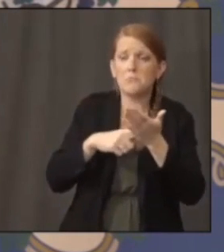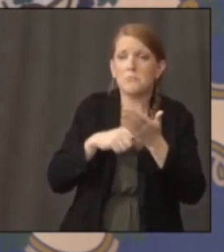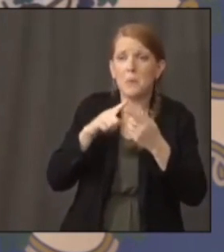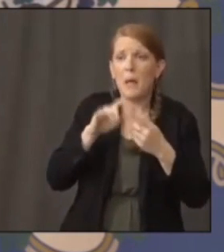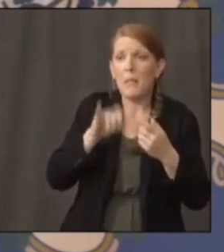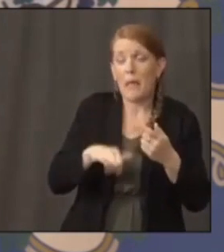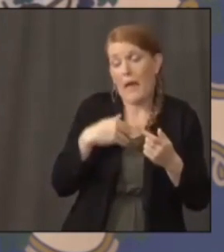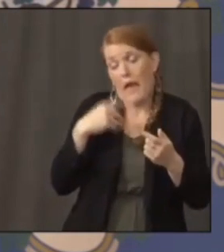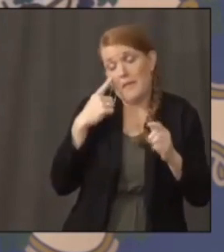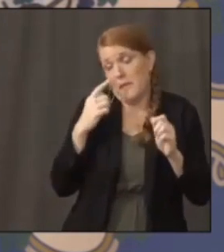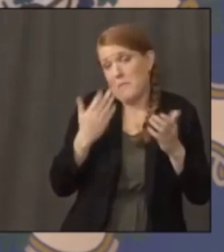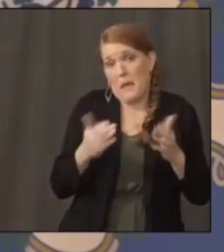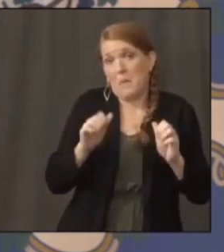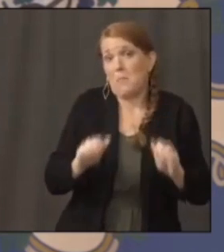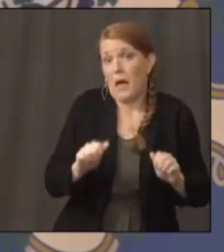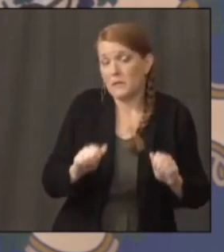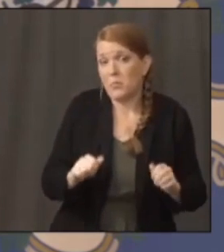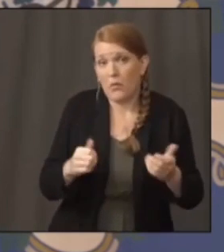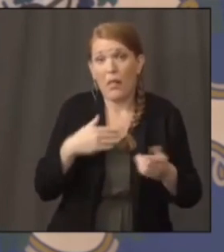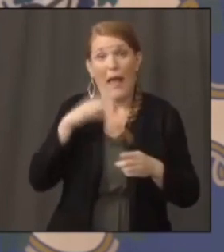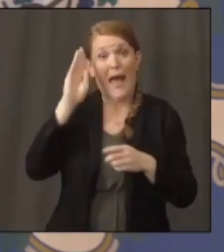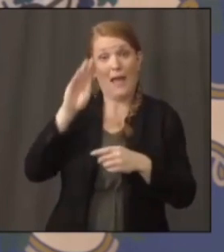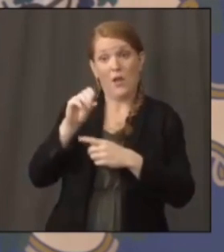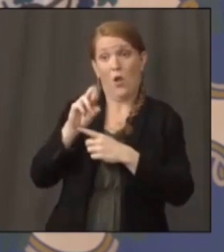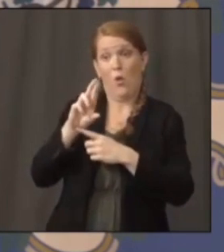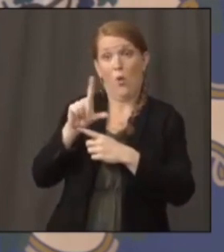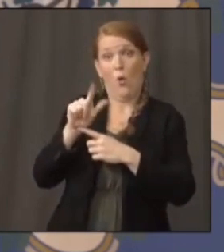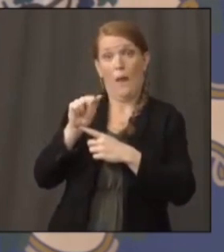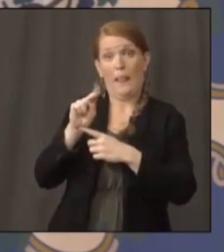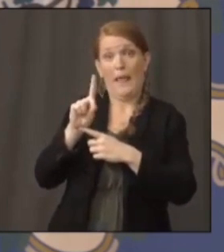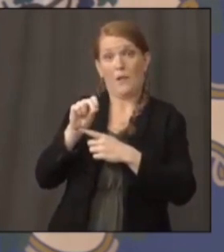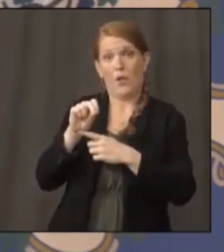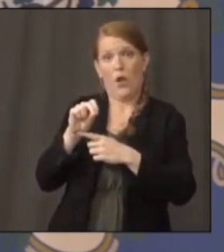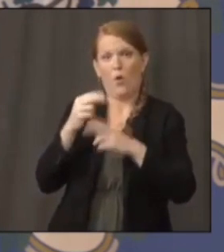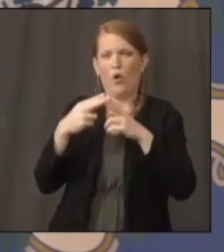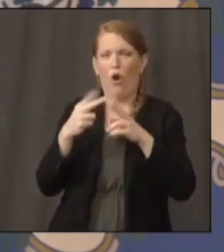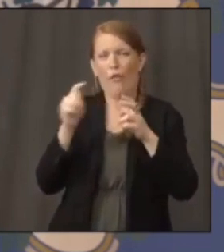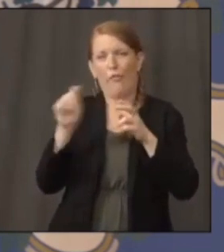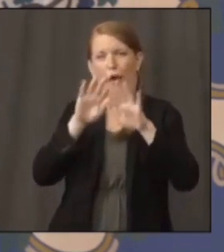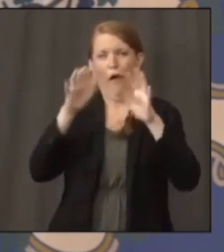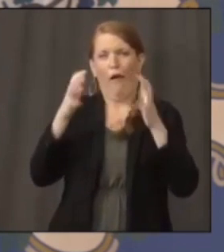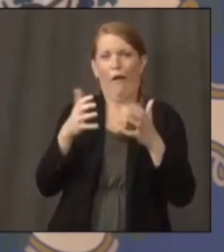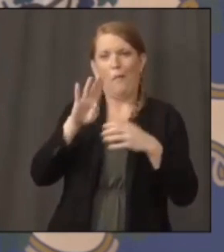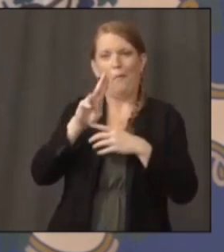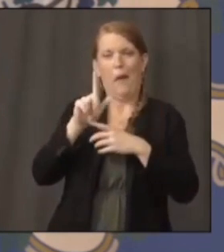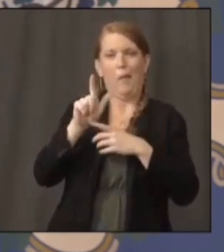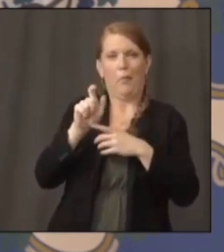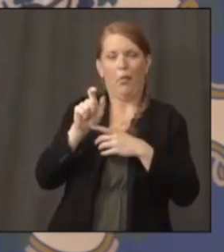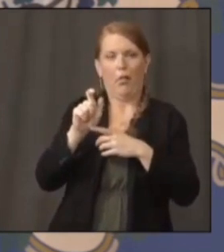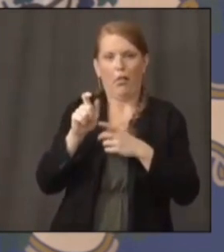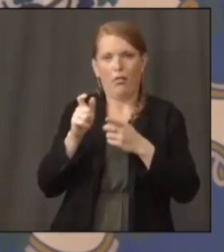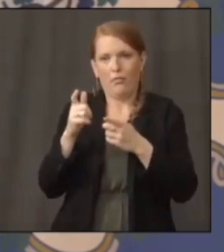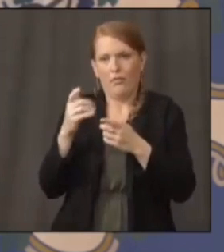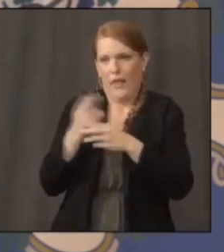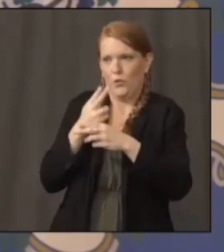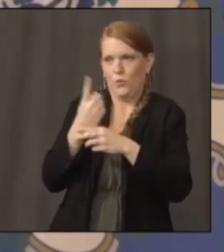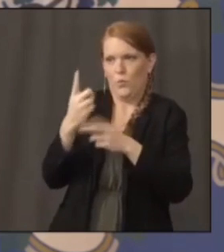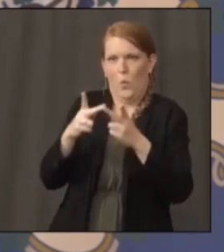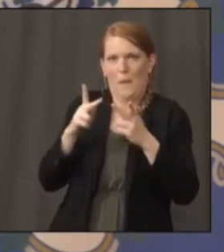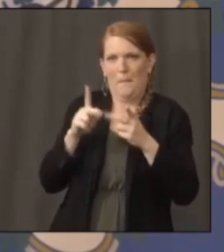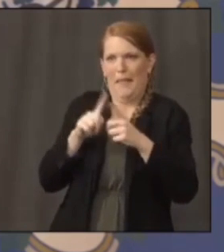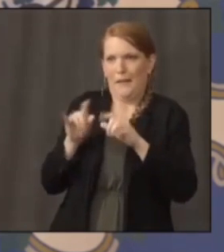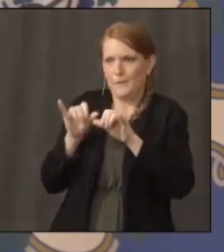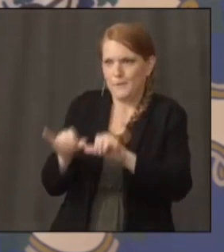bubble has worked down in Orlando. I was shocked. I didn't believe it. I thought basketball was going to be incredibly risky, but they followed